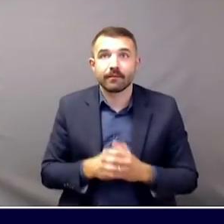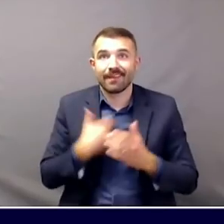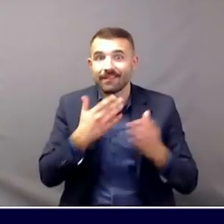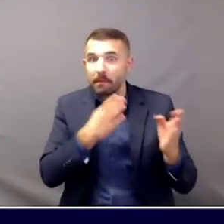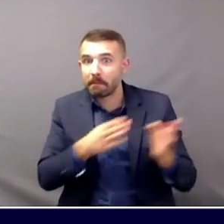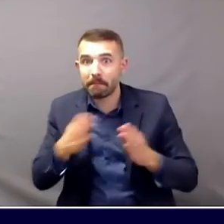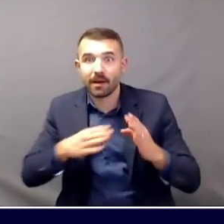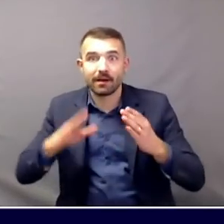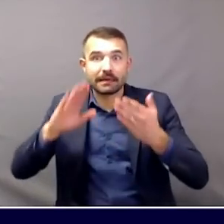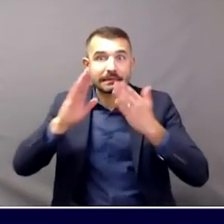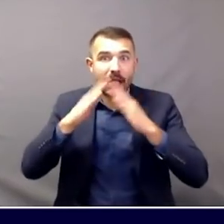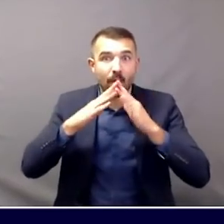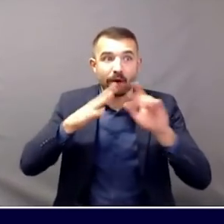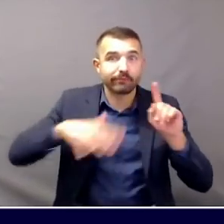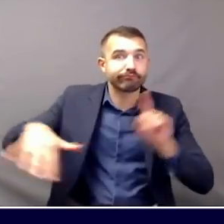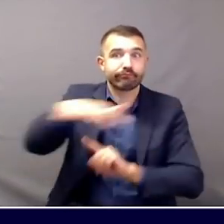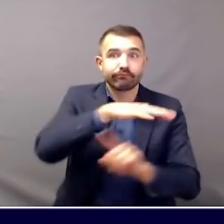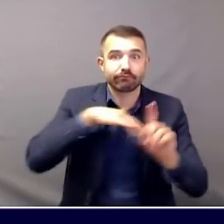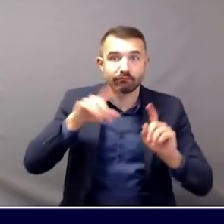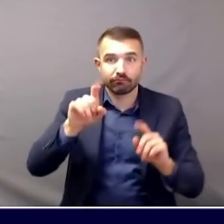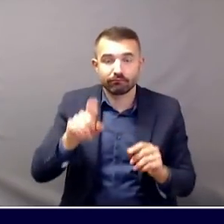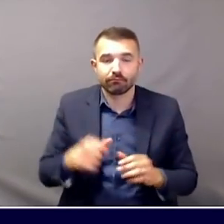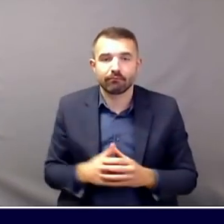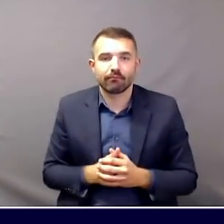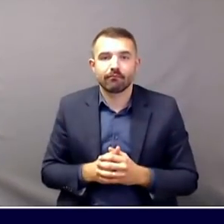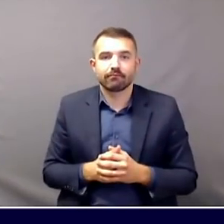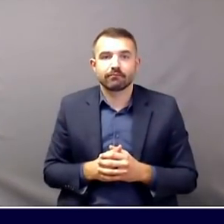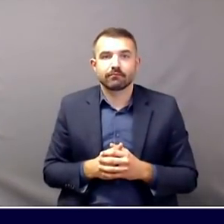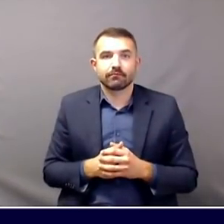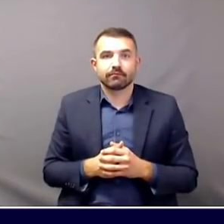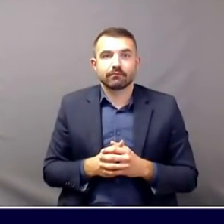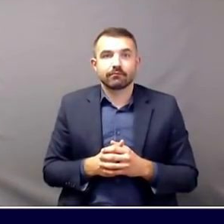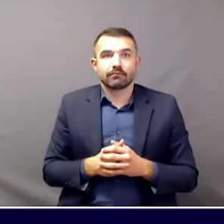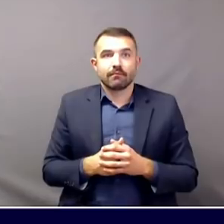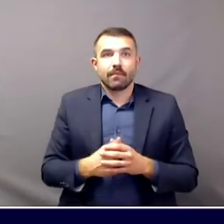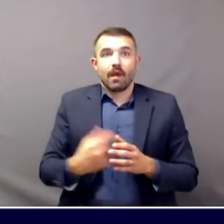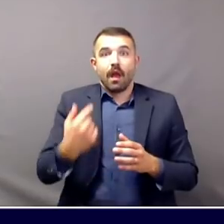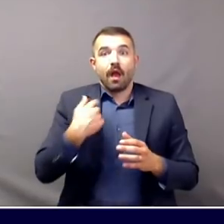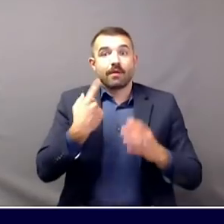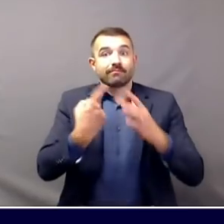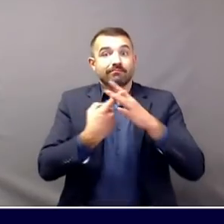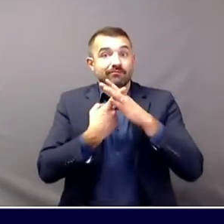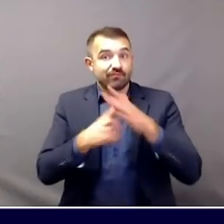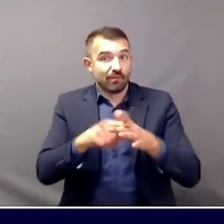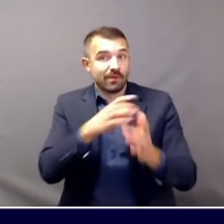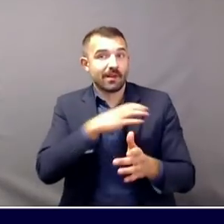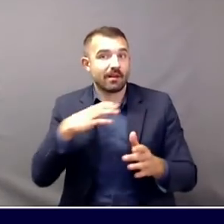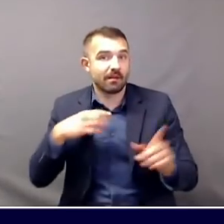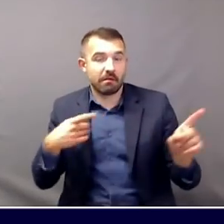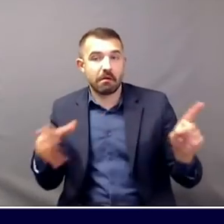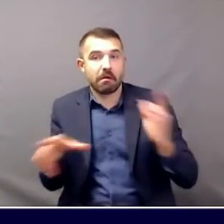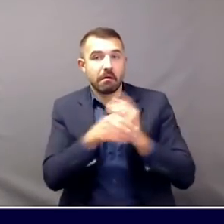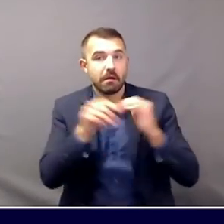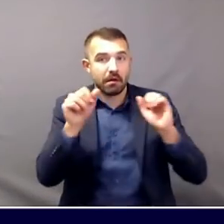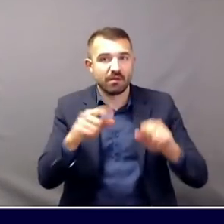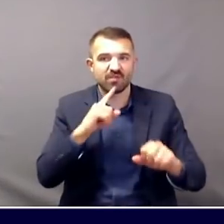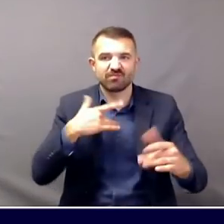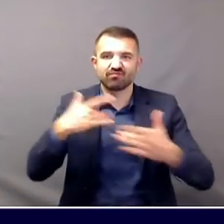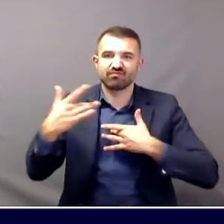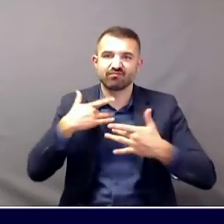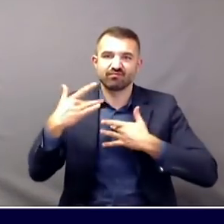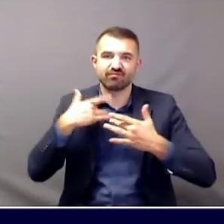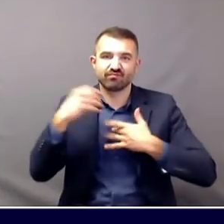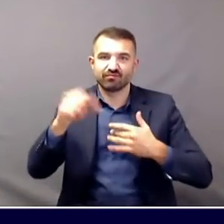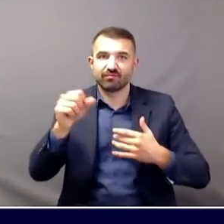Sure, Dan, I'll start and Commissioner can chime in as well. This has been a concern for us. So we've been starting to prepare for the